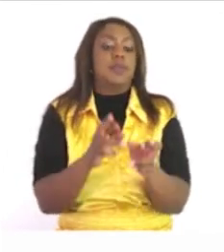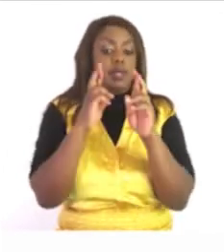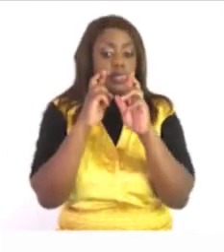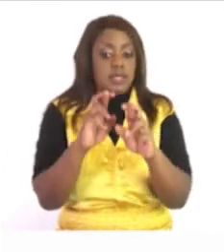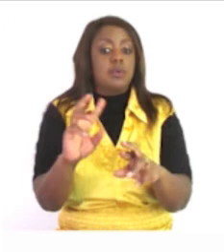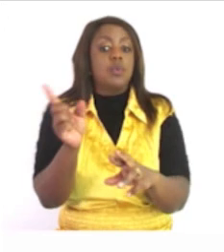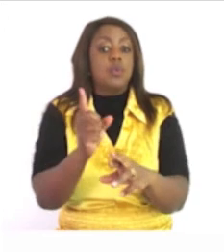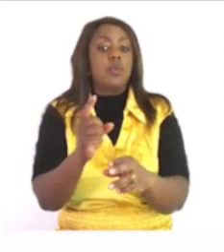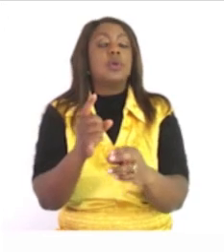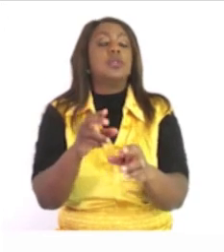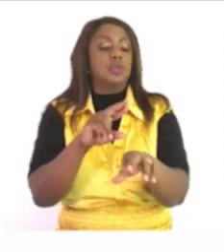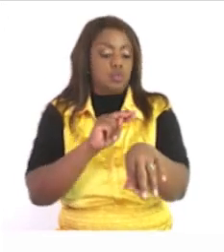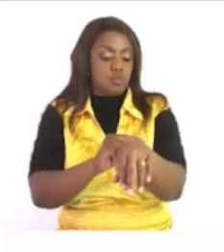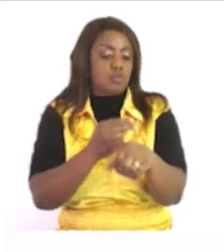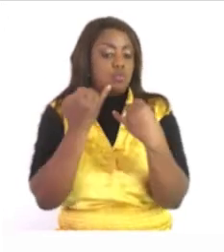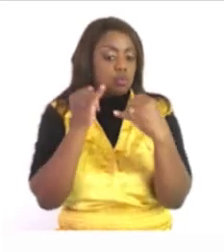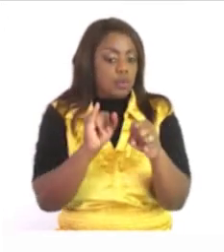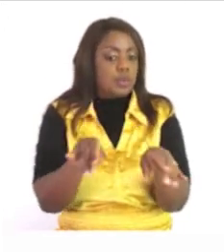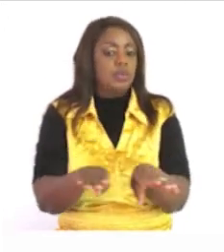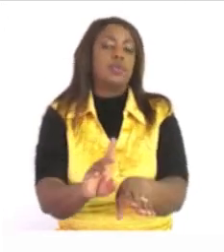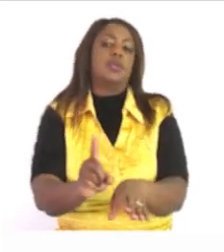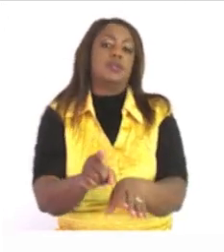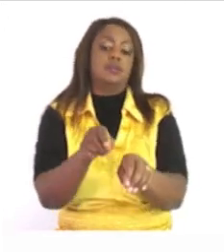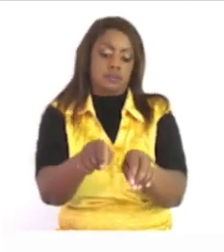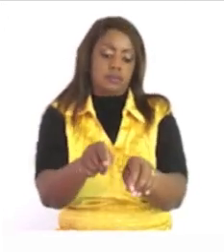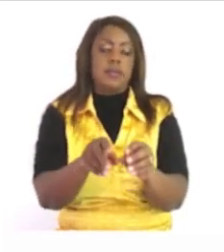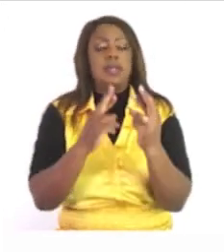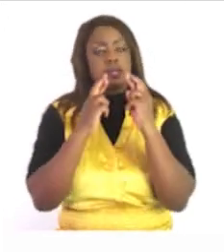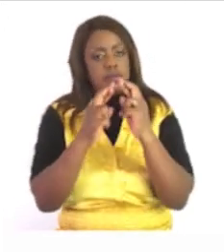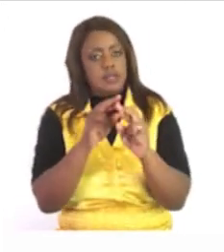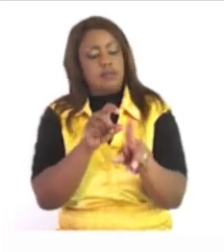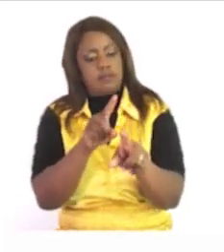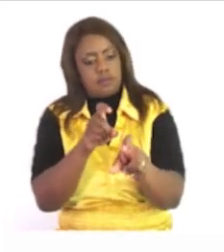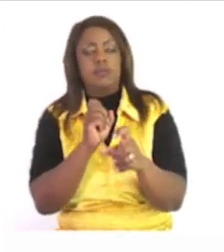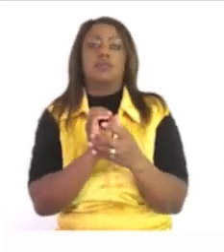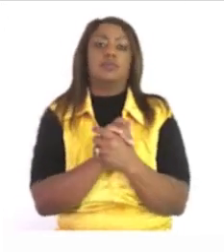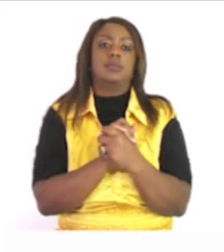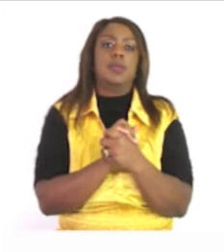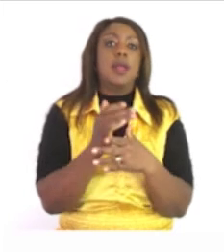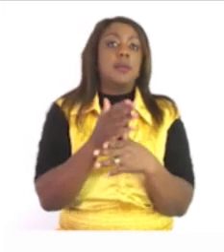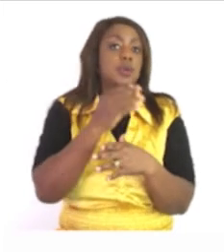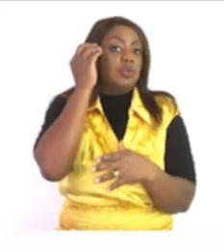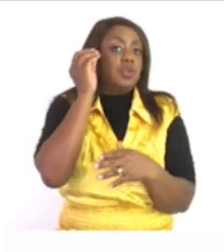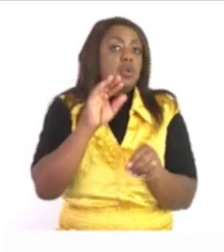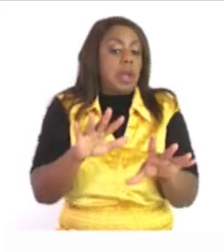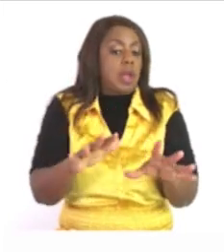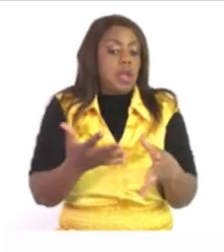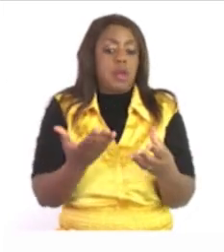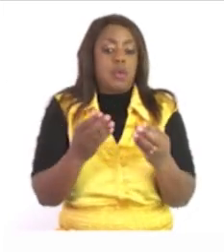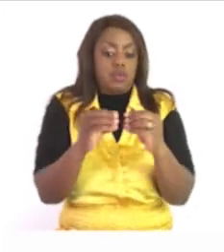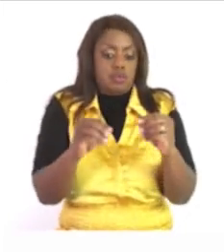quickly. COVID-19 is unknown. We do not know much about it. All that we know is that if you